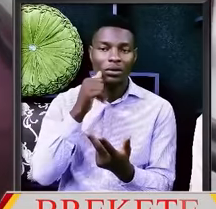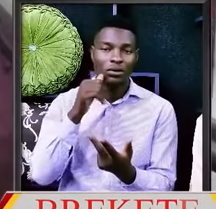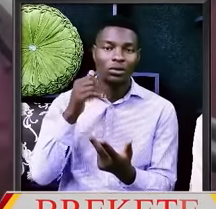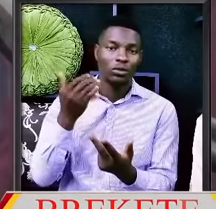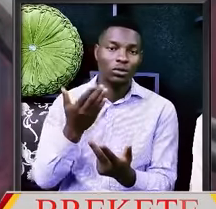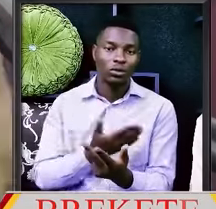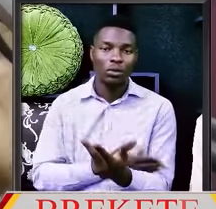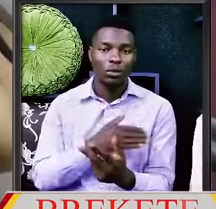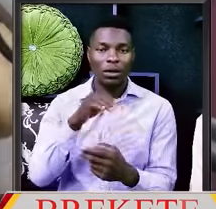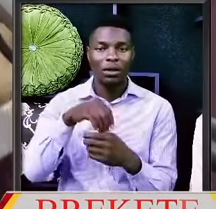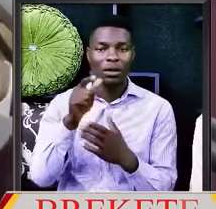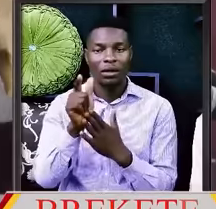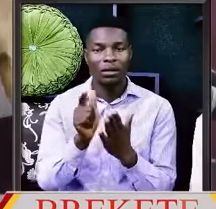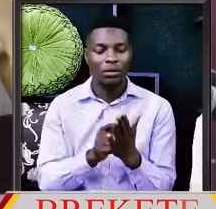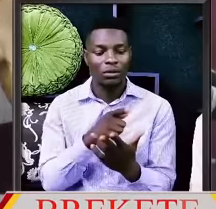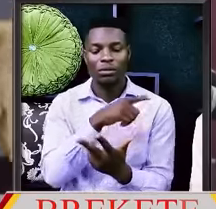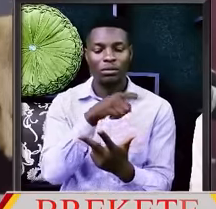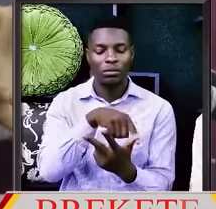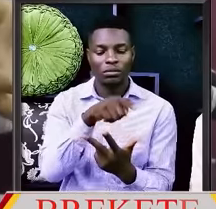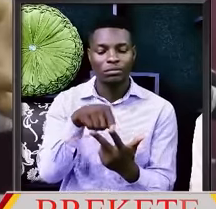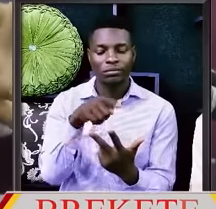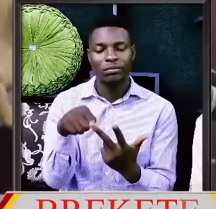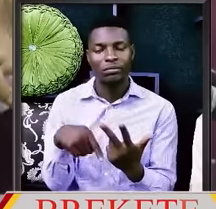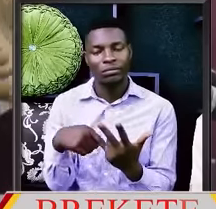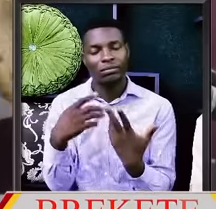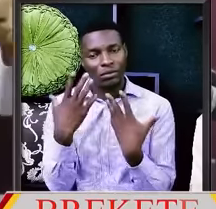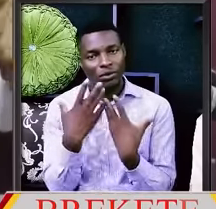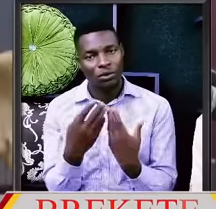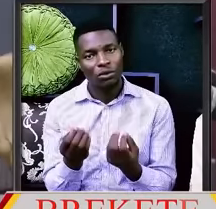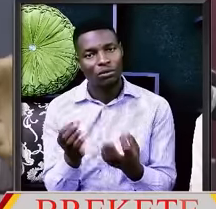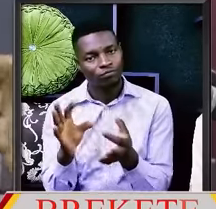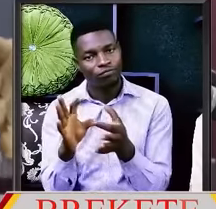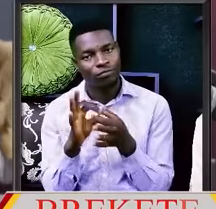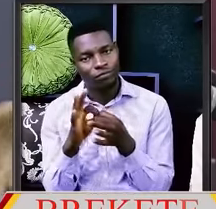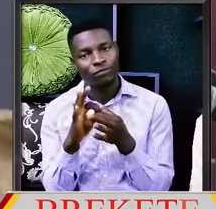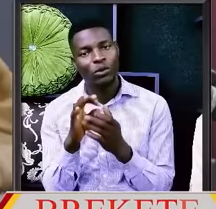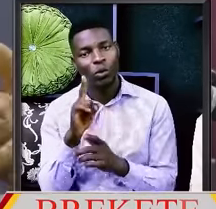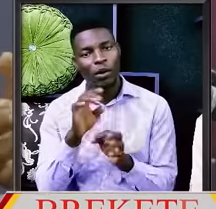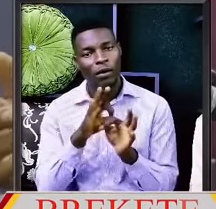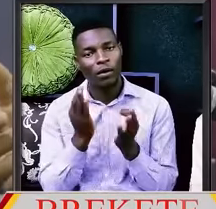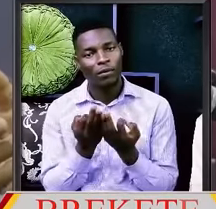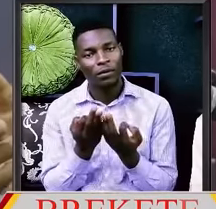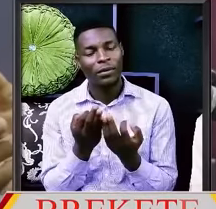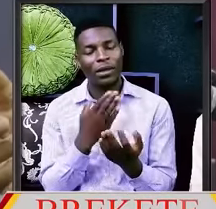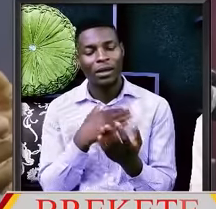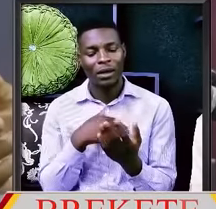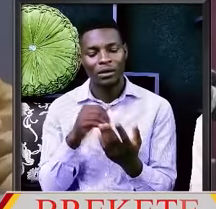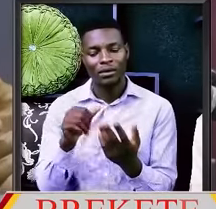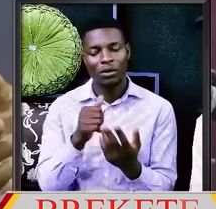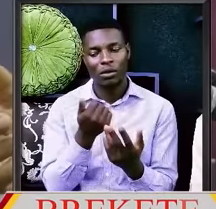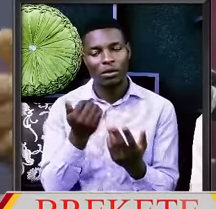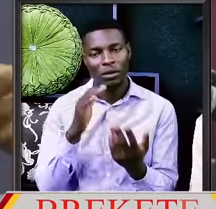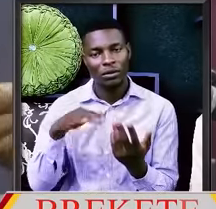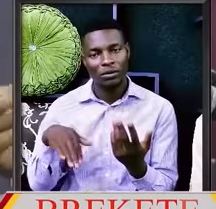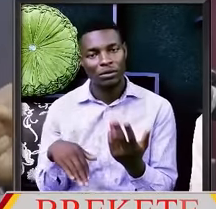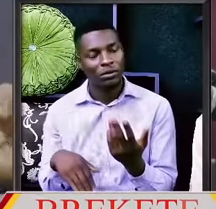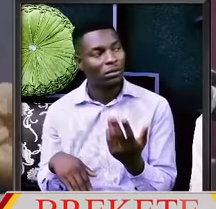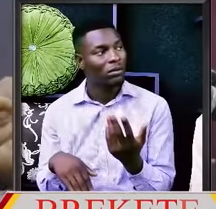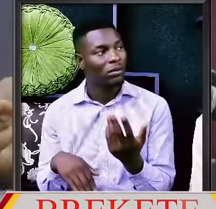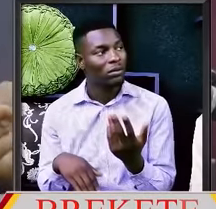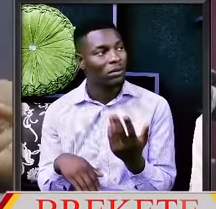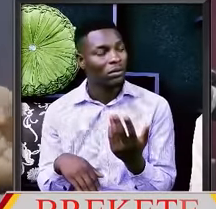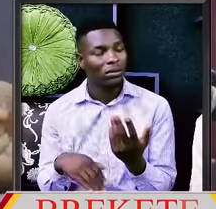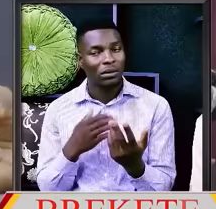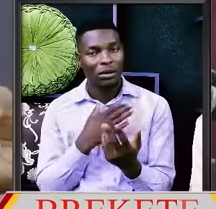yeah. Every other person make we settle now first as one family. And the make, rest of the children. Problem